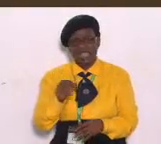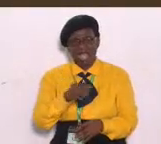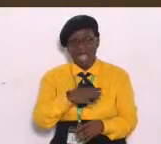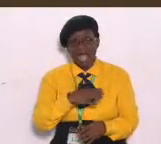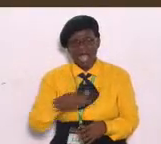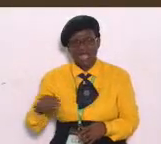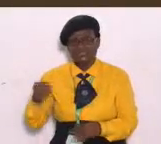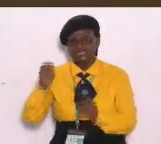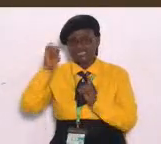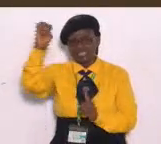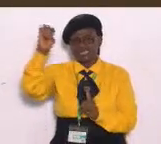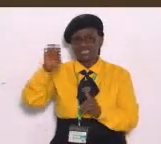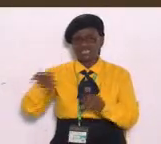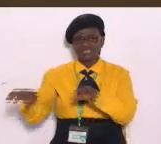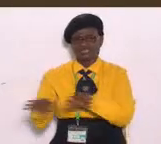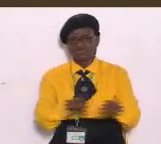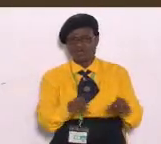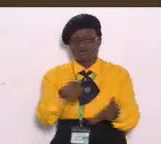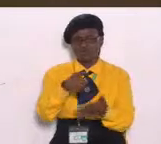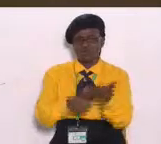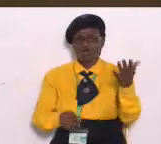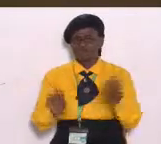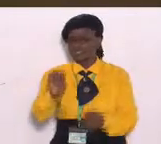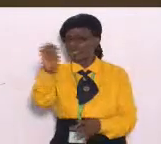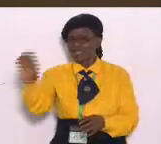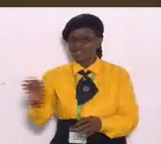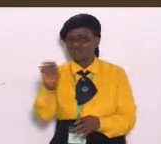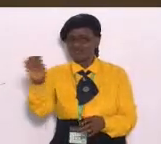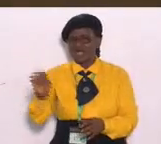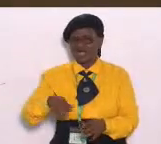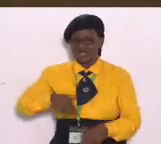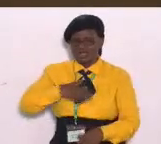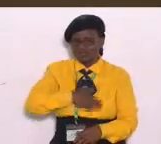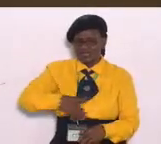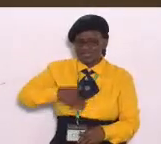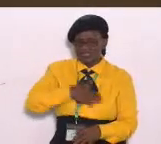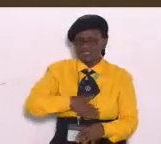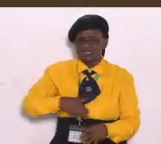And he does whatever pleases him.